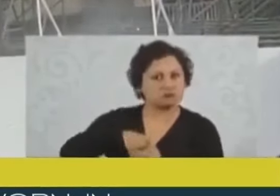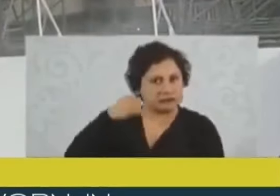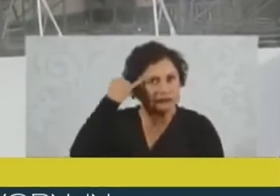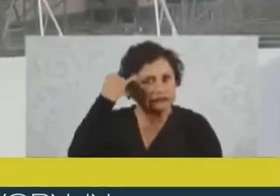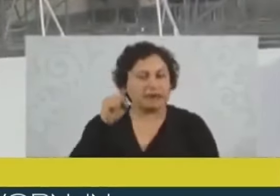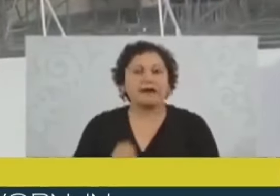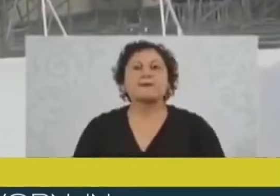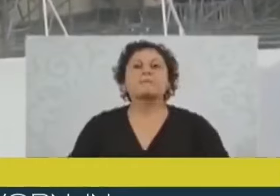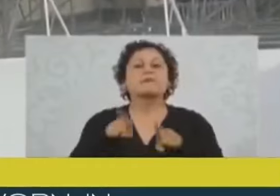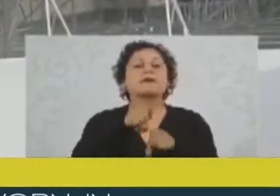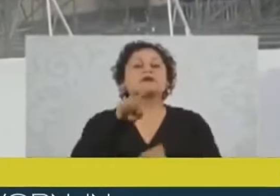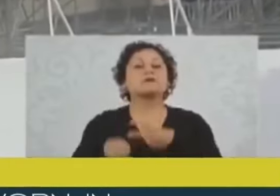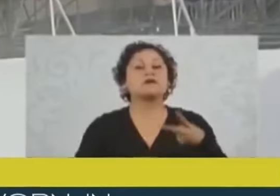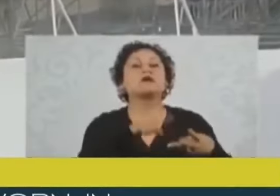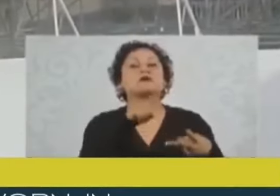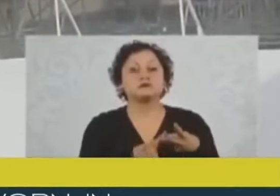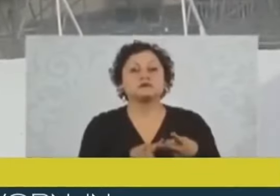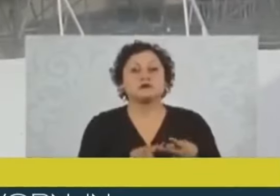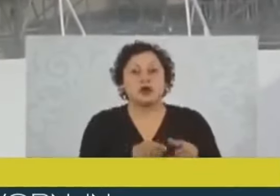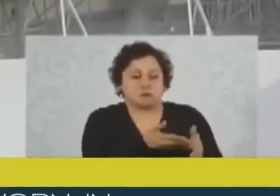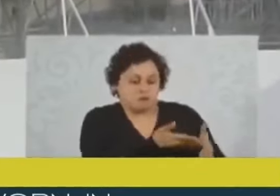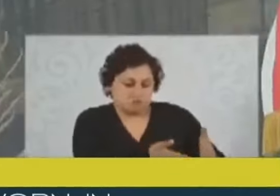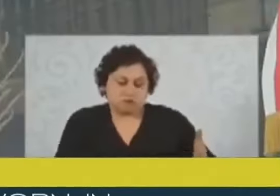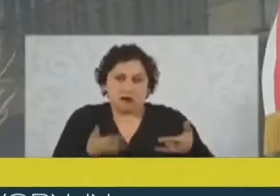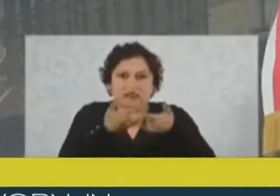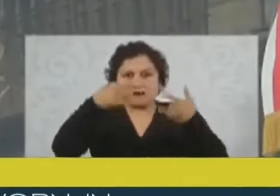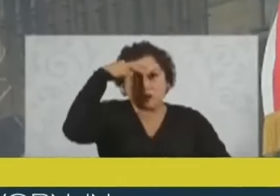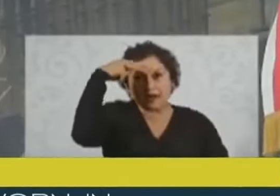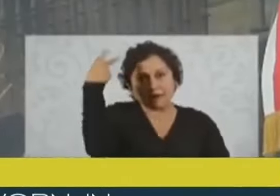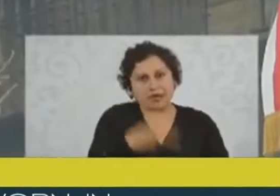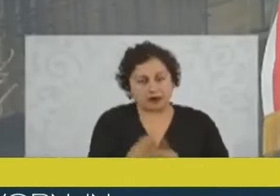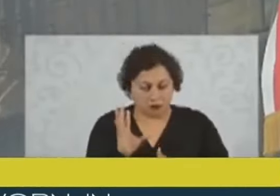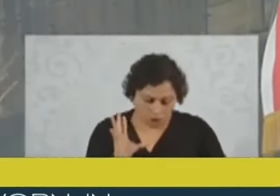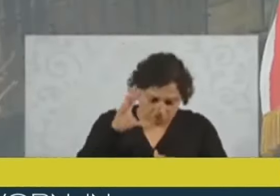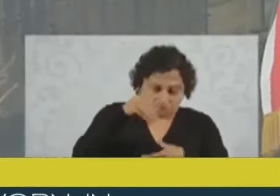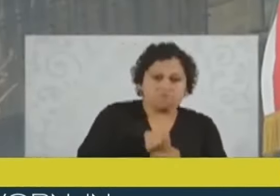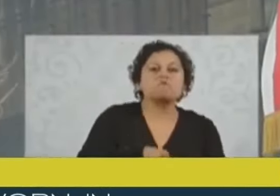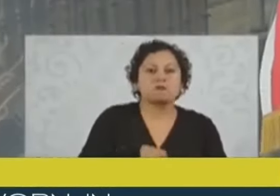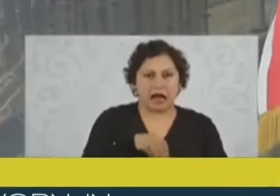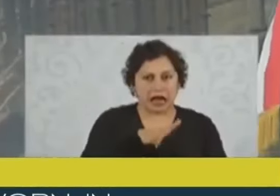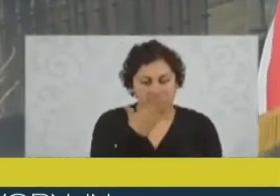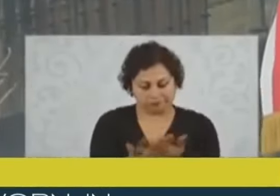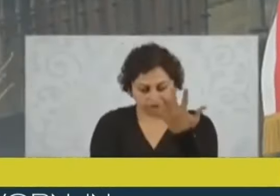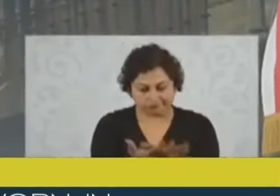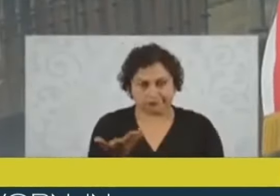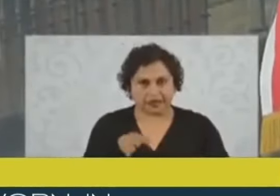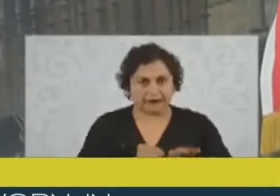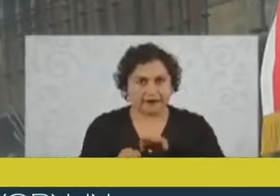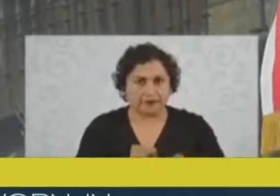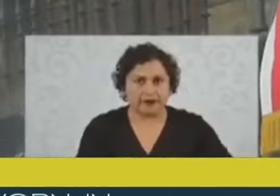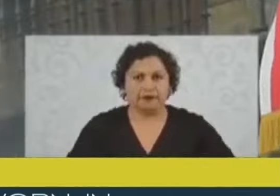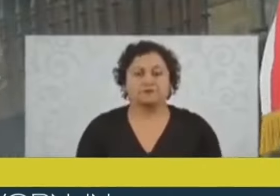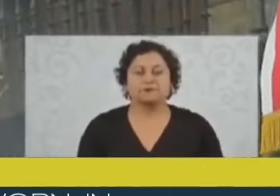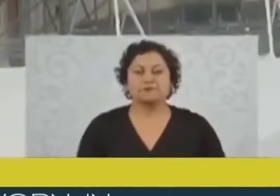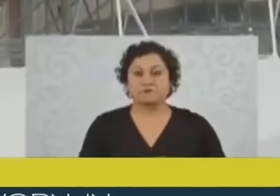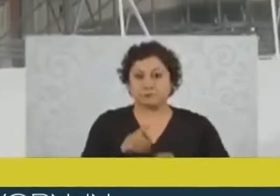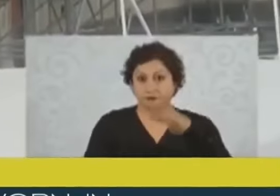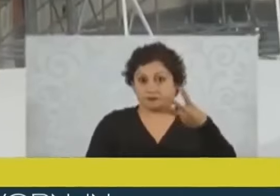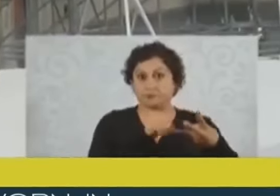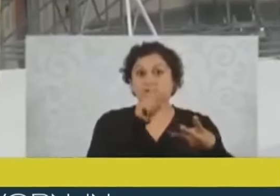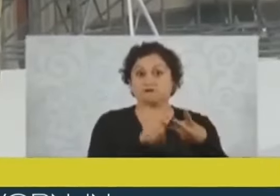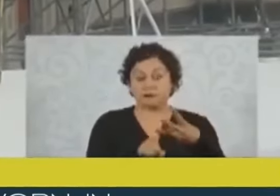values, the essence of the native peoples, and the second history of Mexico.